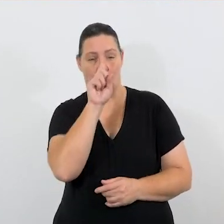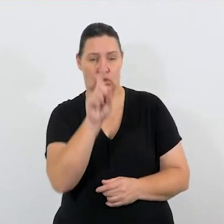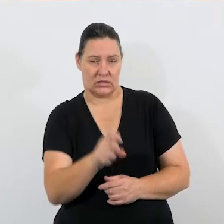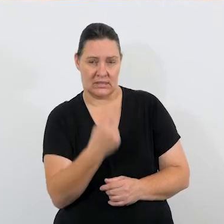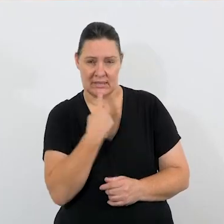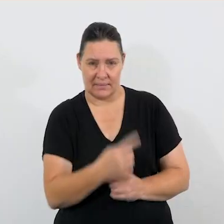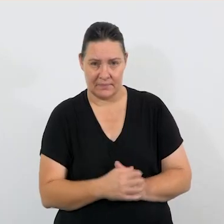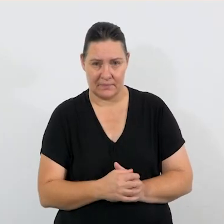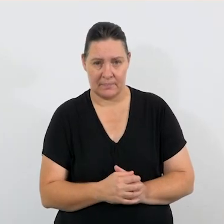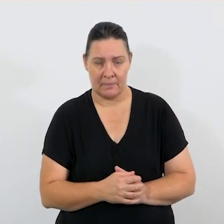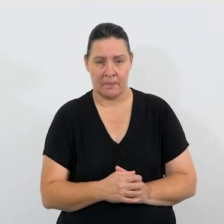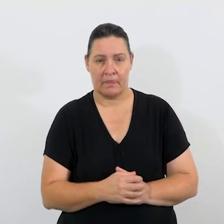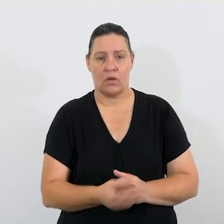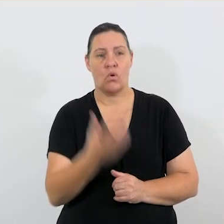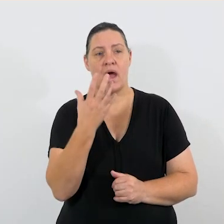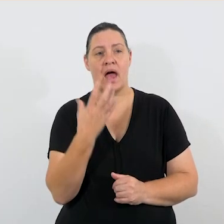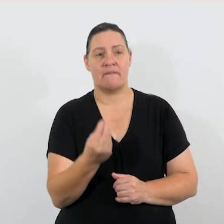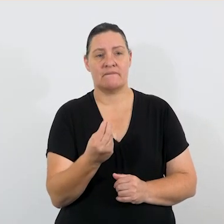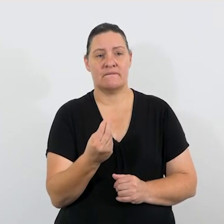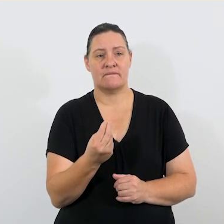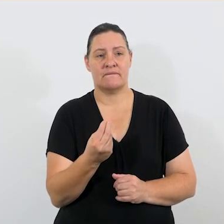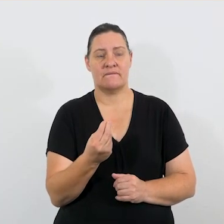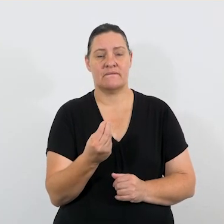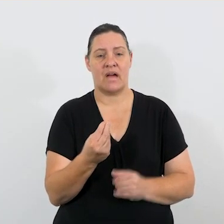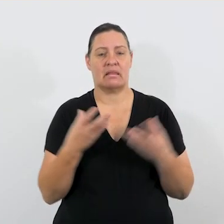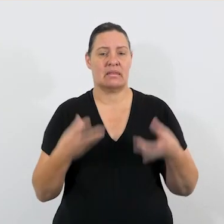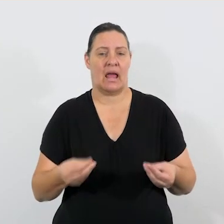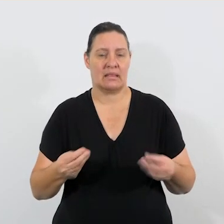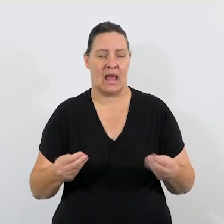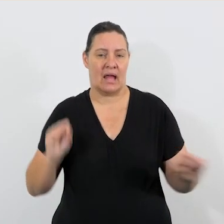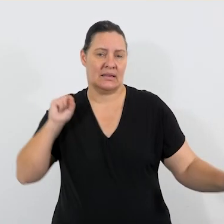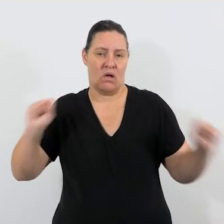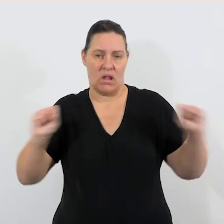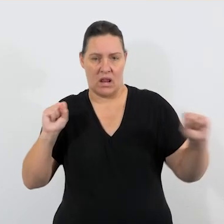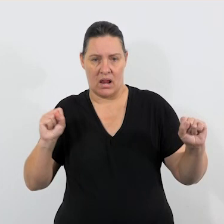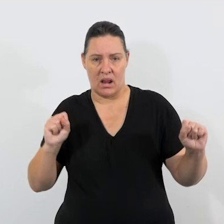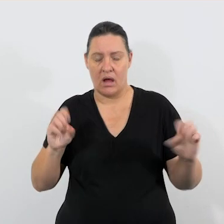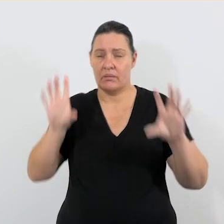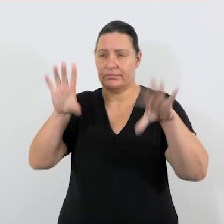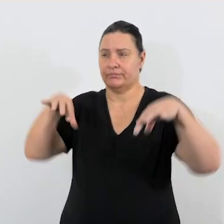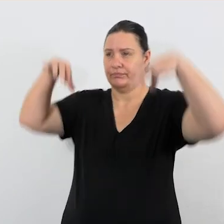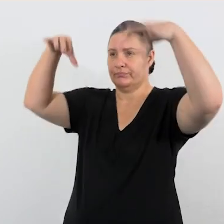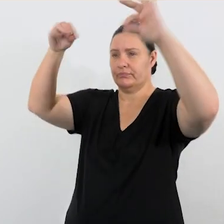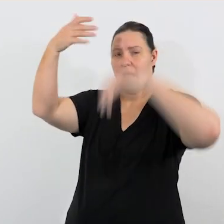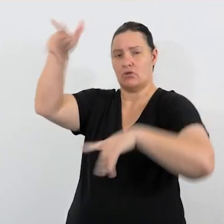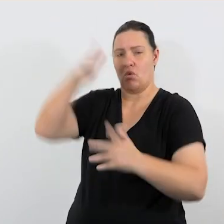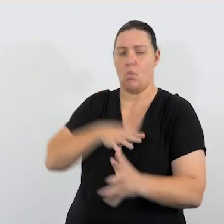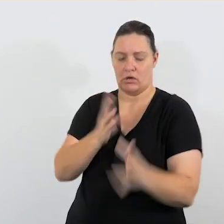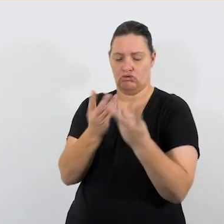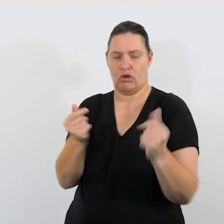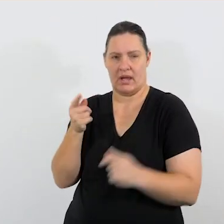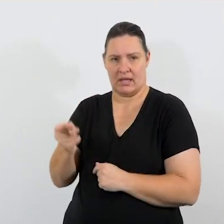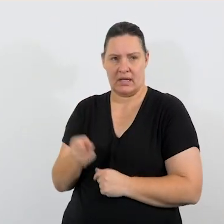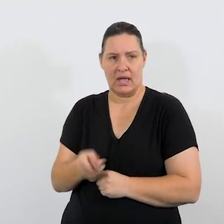following question. It says, you have a wet towel which you hang outside to dry. Describe